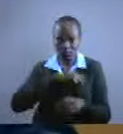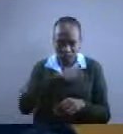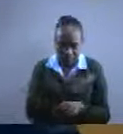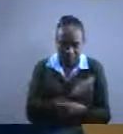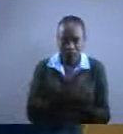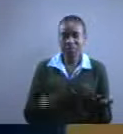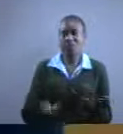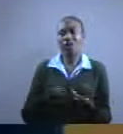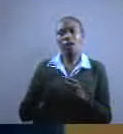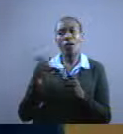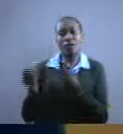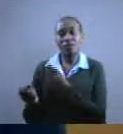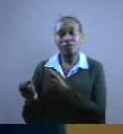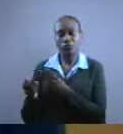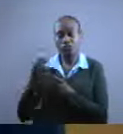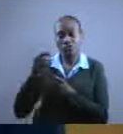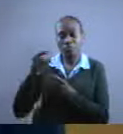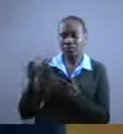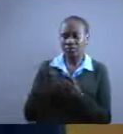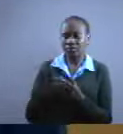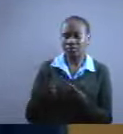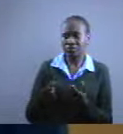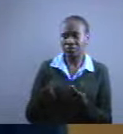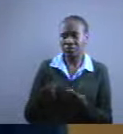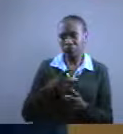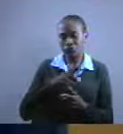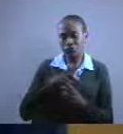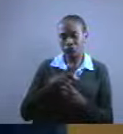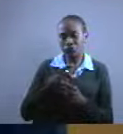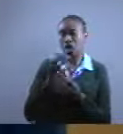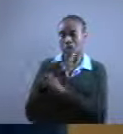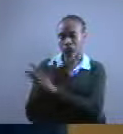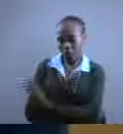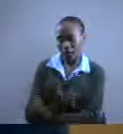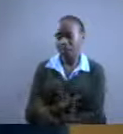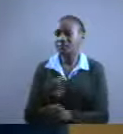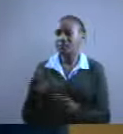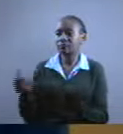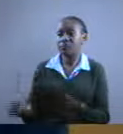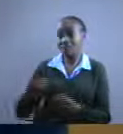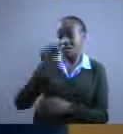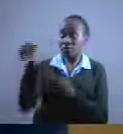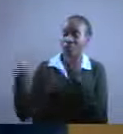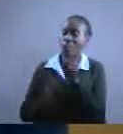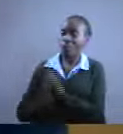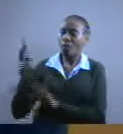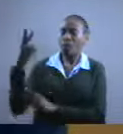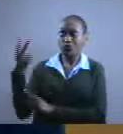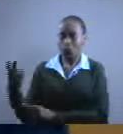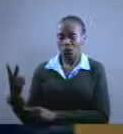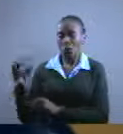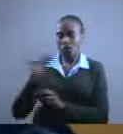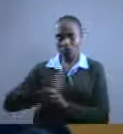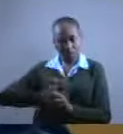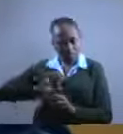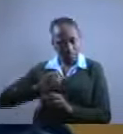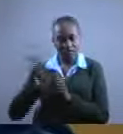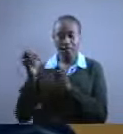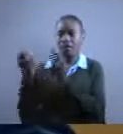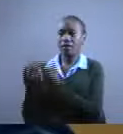while the team champions were from Germany and Switzerland. South Africa won 1 silver and 2 bronze medals in the team